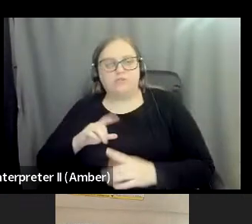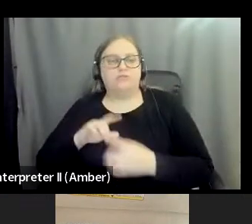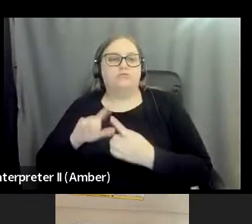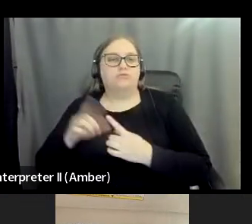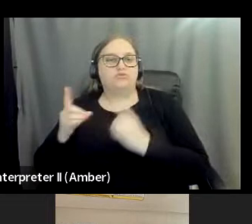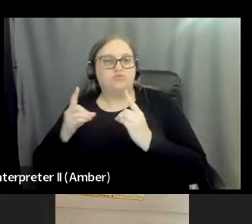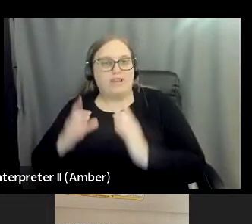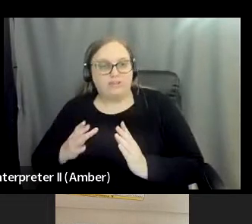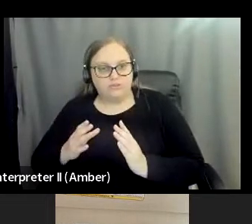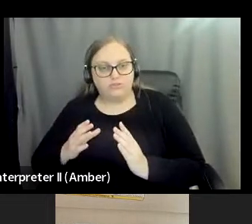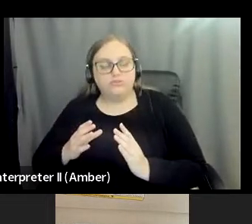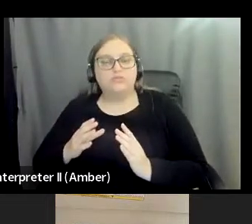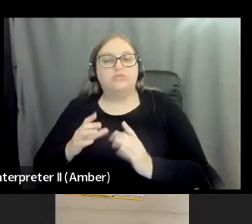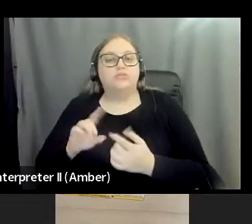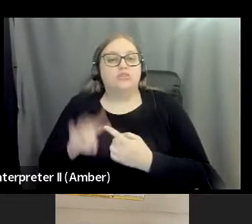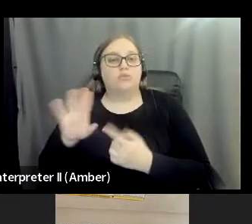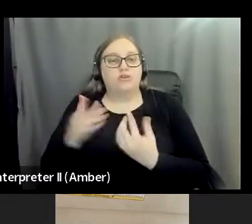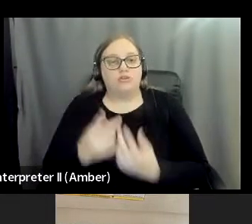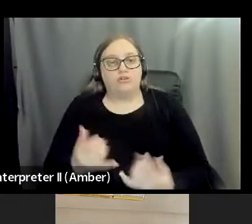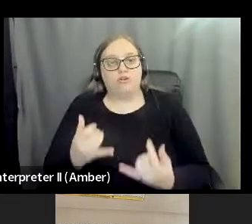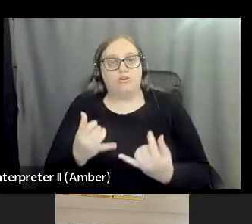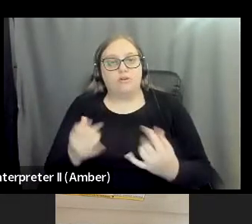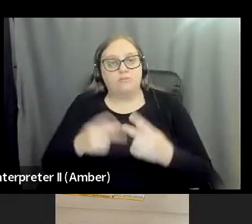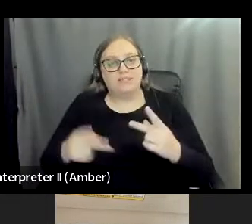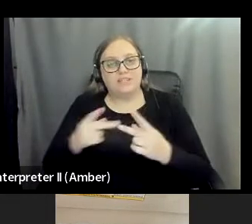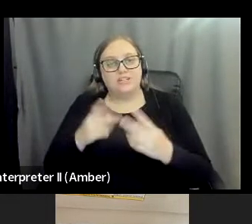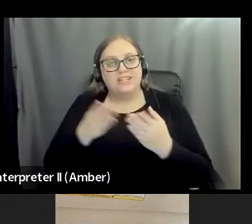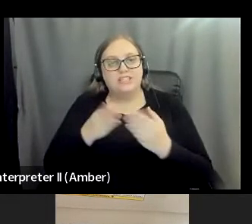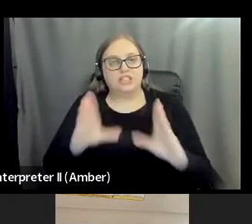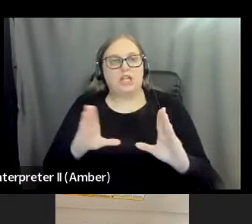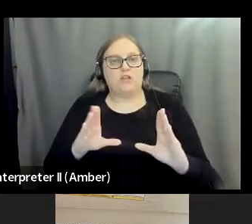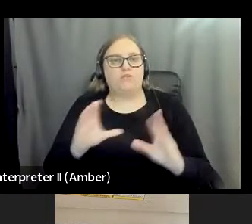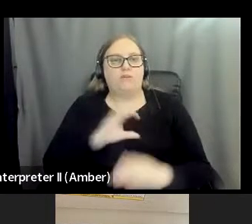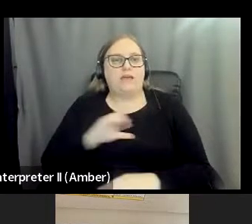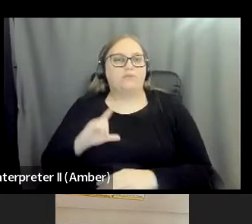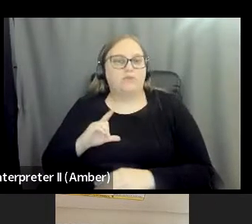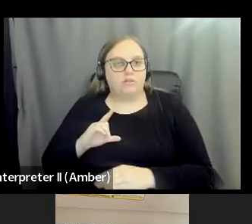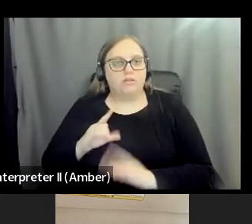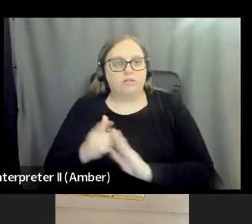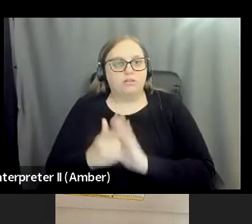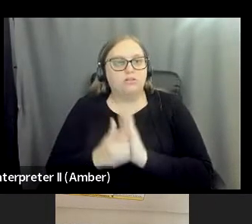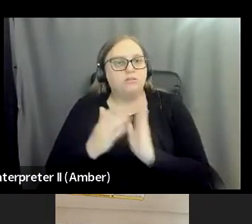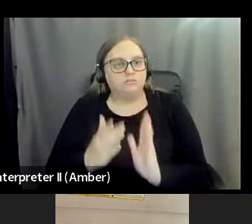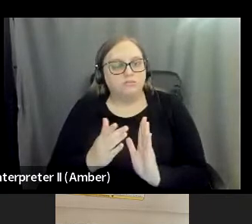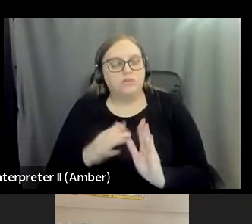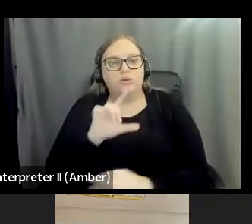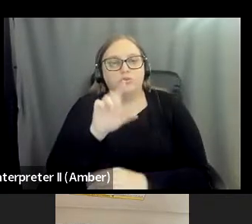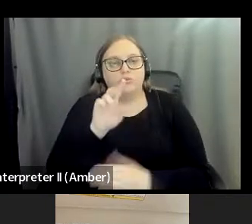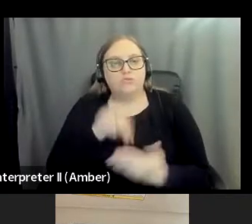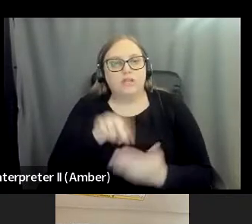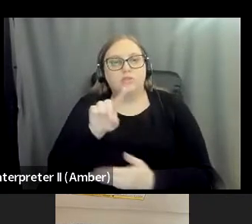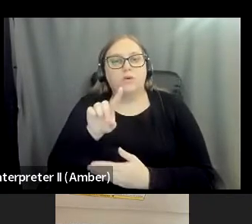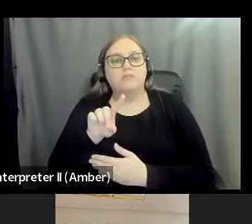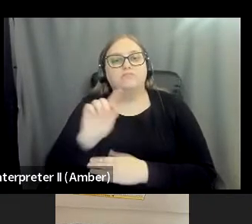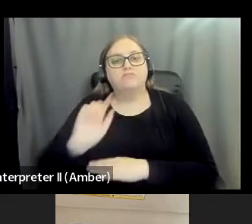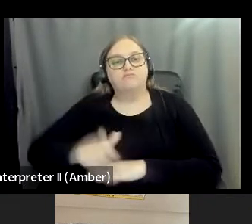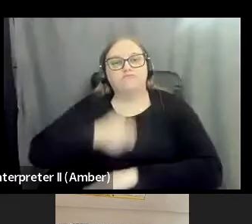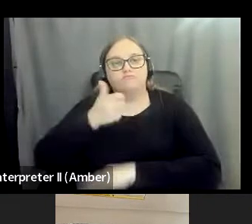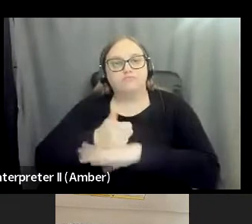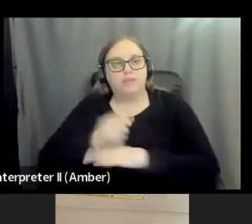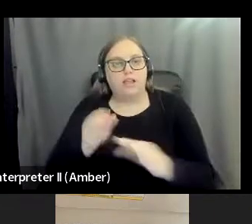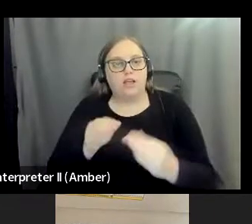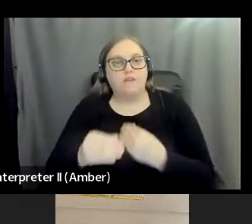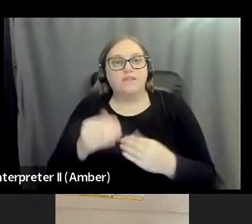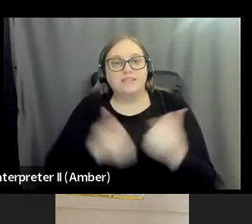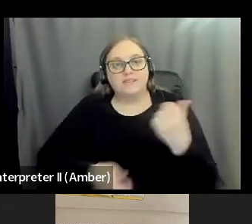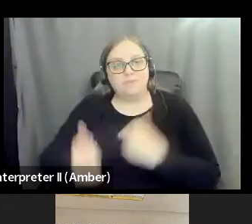director, to her current position as general counsel. In 2001, the district established the Office of